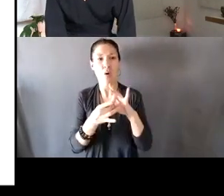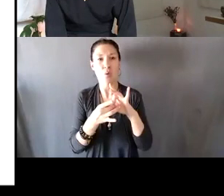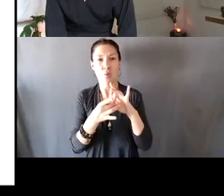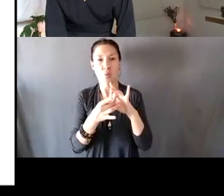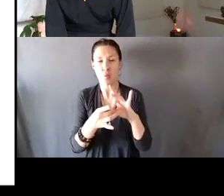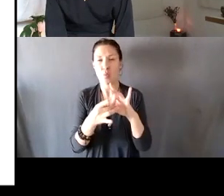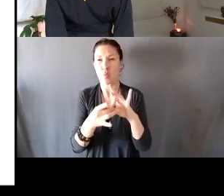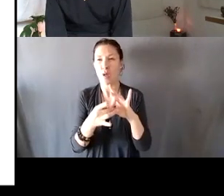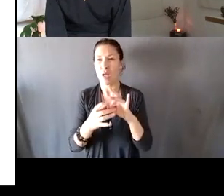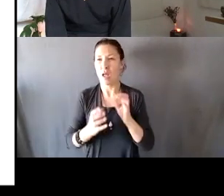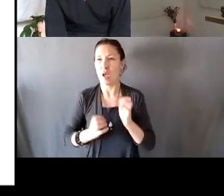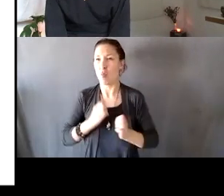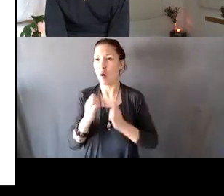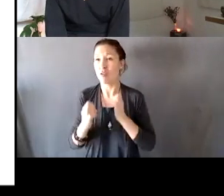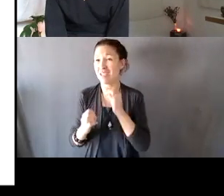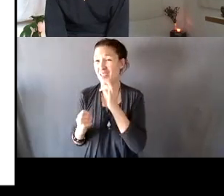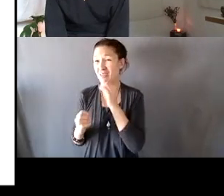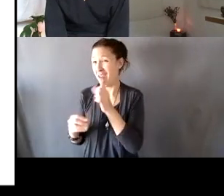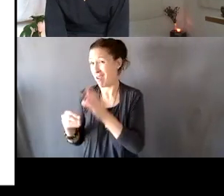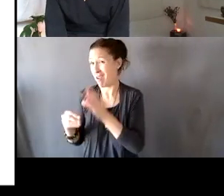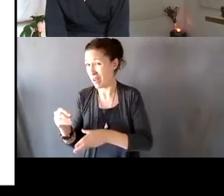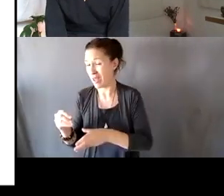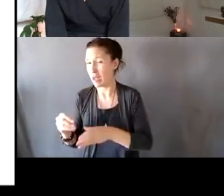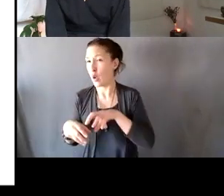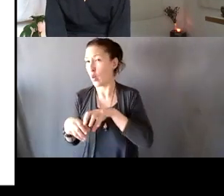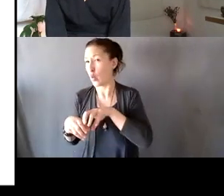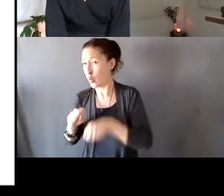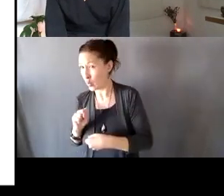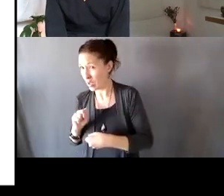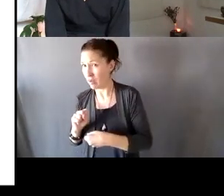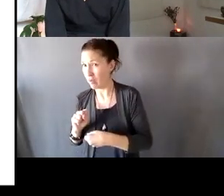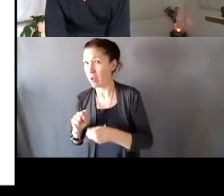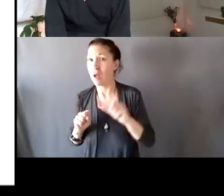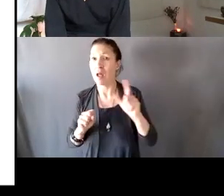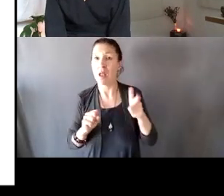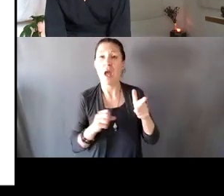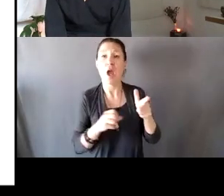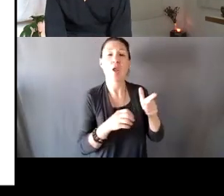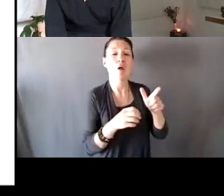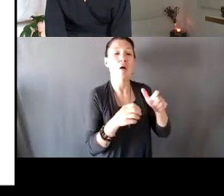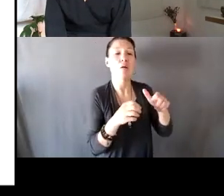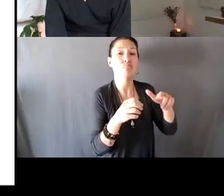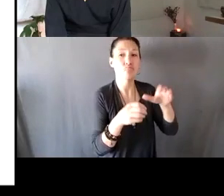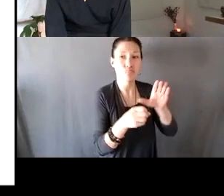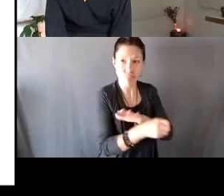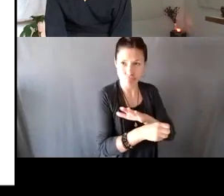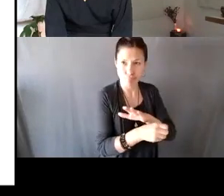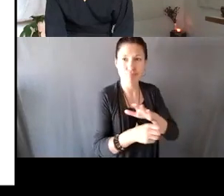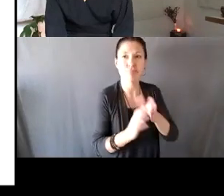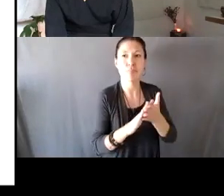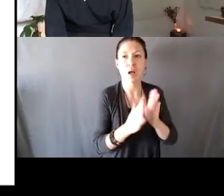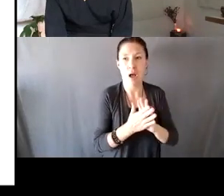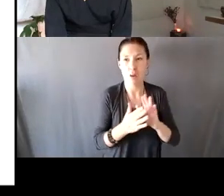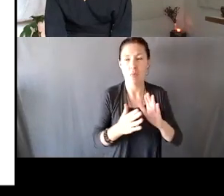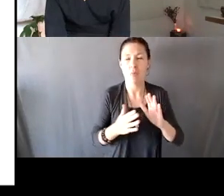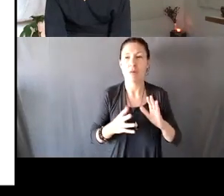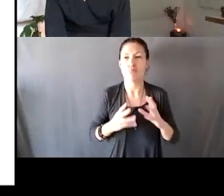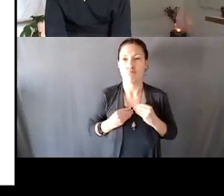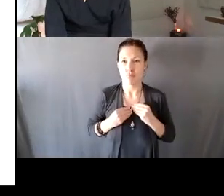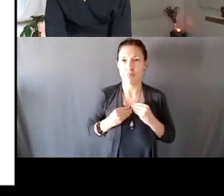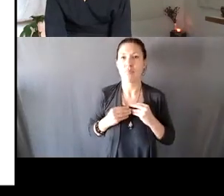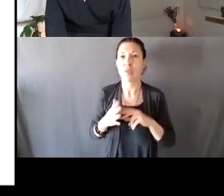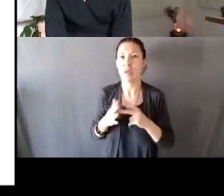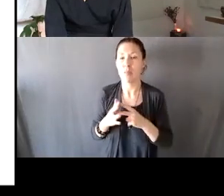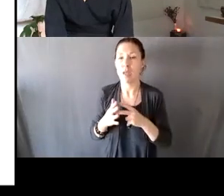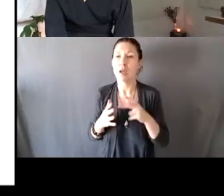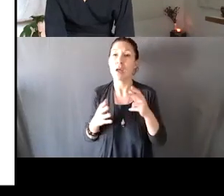incomplete emotion here is grief. When it is complete, it becomes acceptance. The function is taking in air, cooling, and